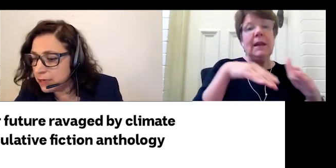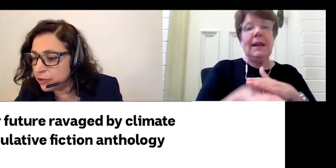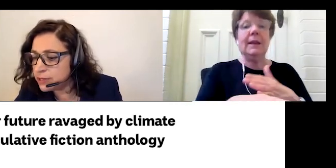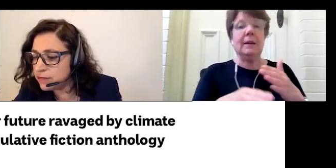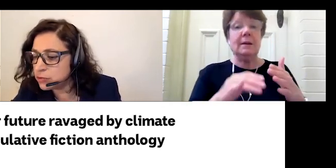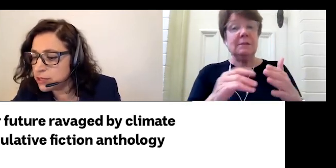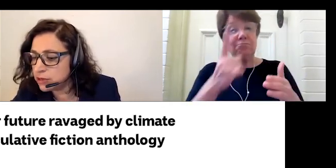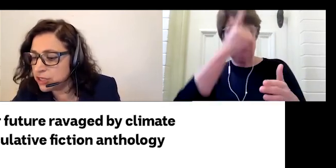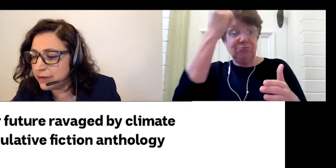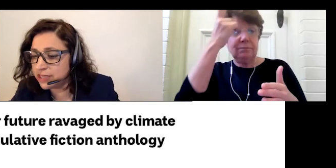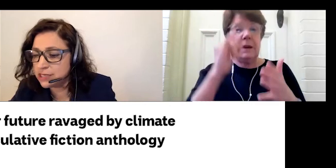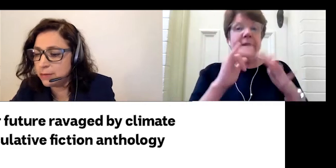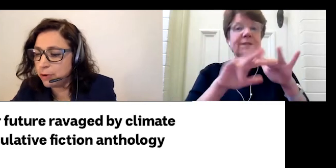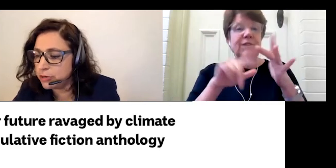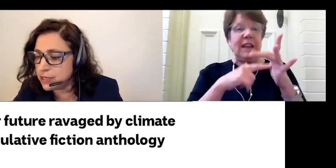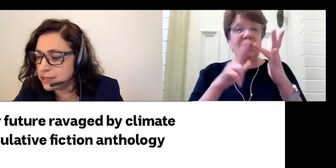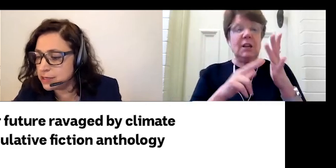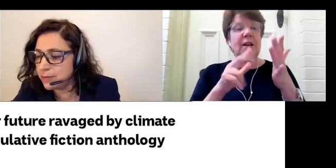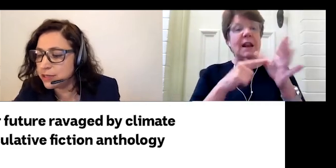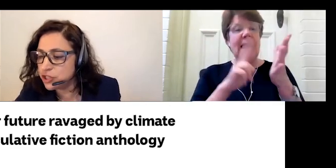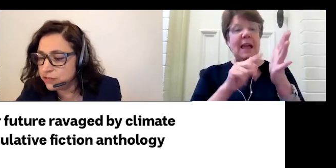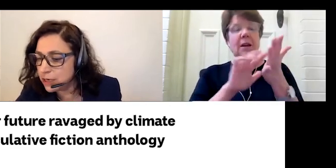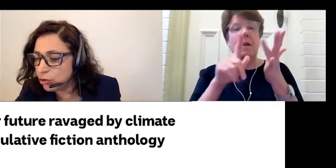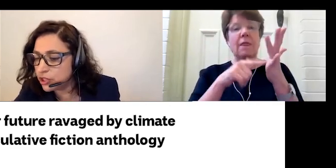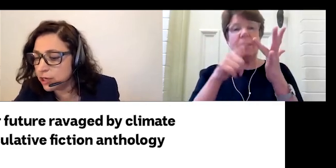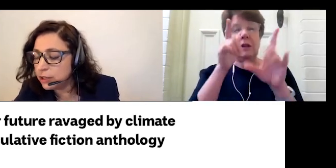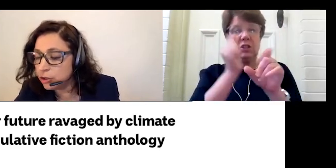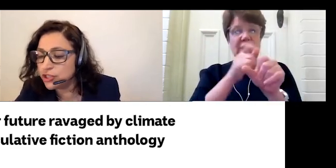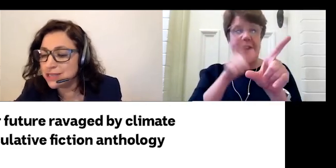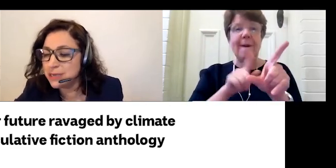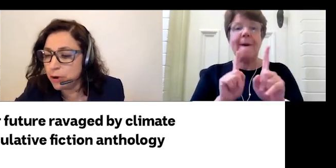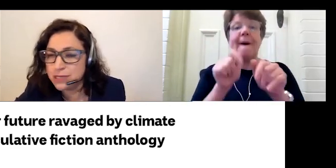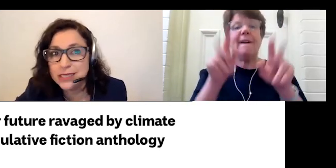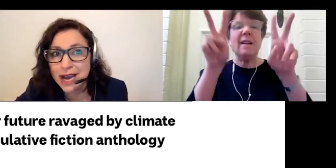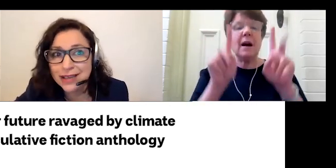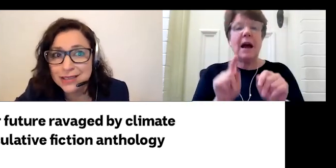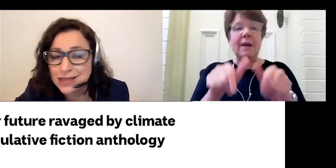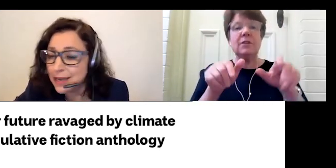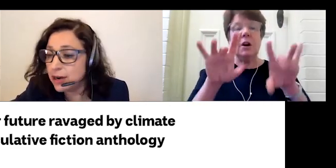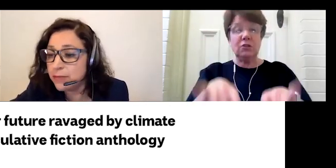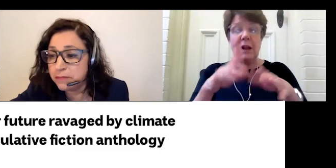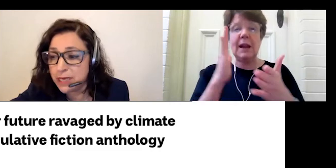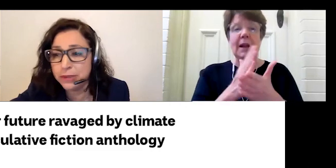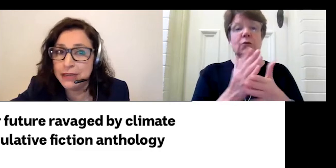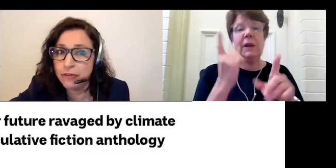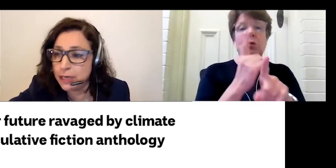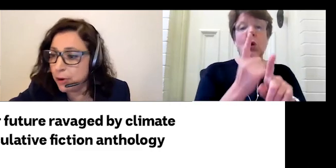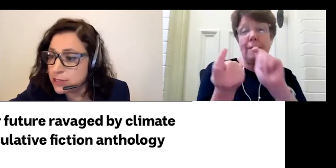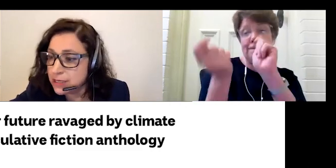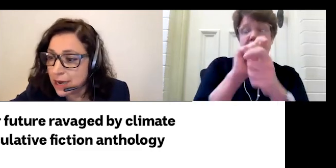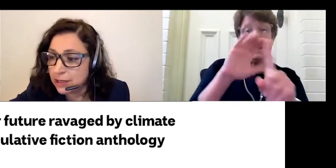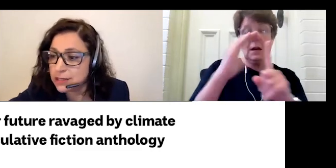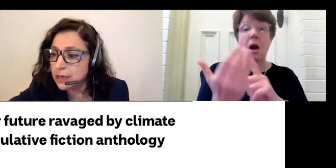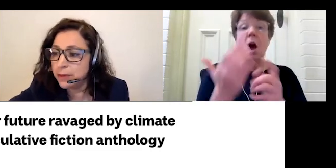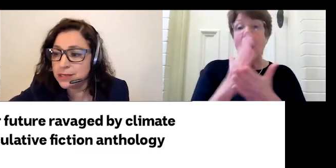The influence of this research and advocacy approach is that it's about shifting culture, not just imposing targets. And I'm a big believer in